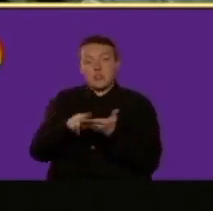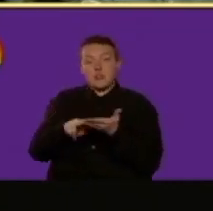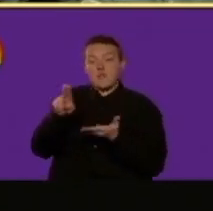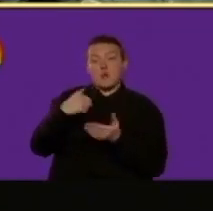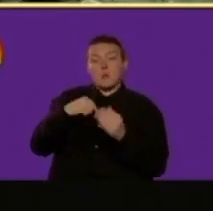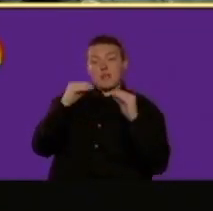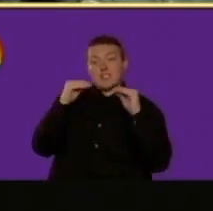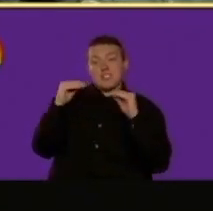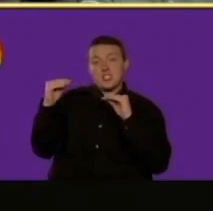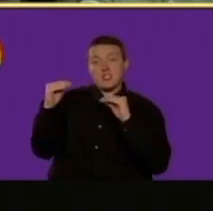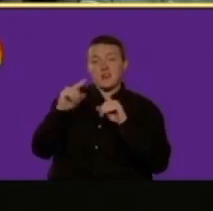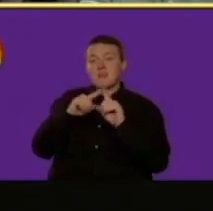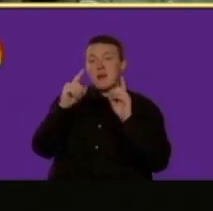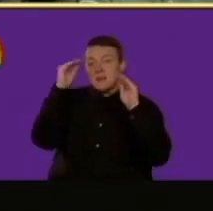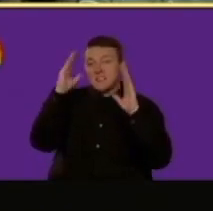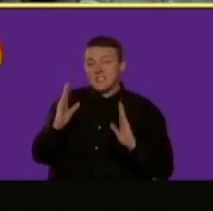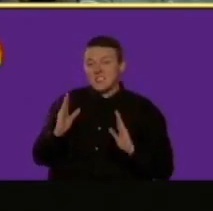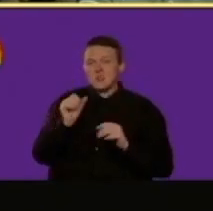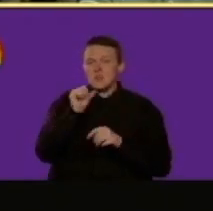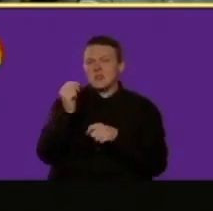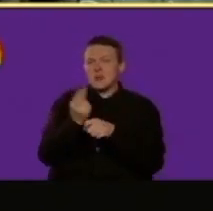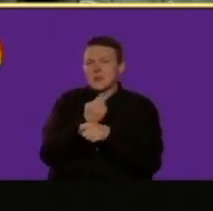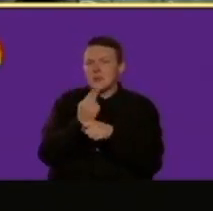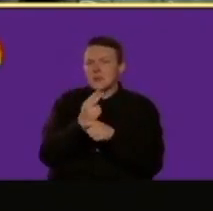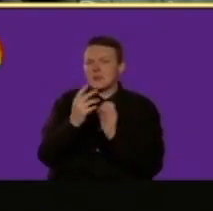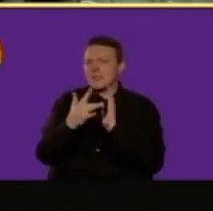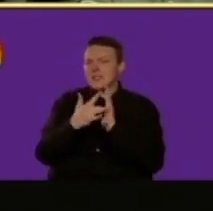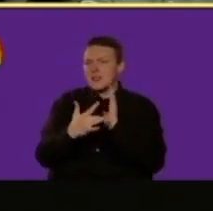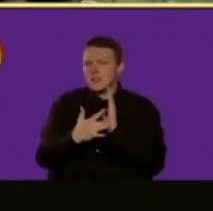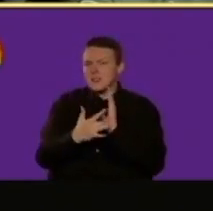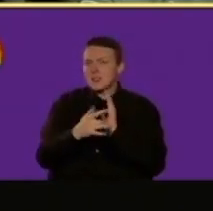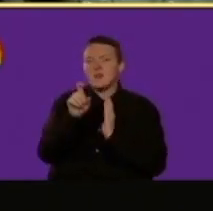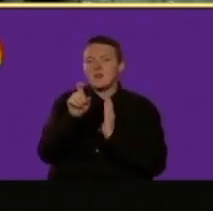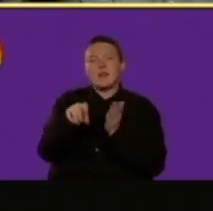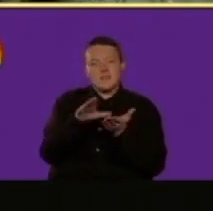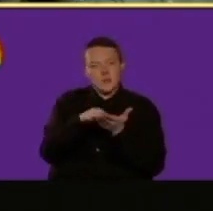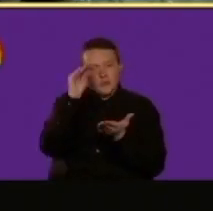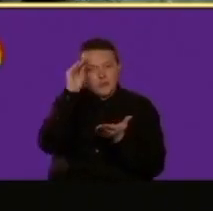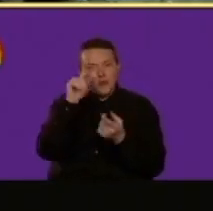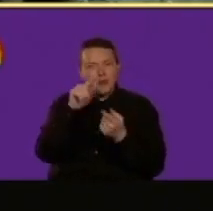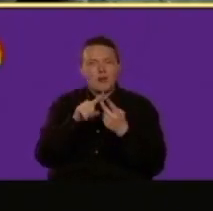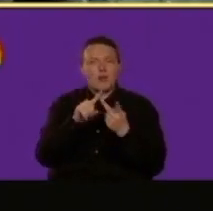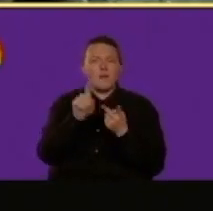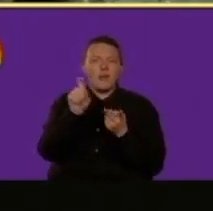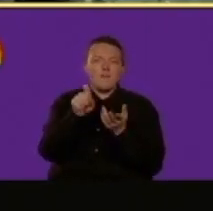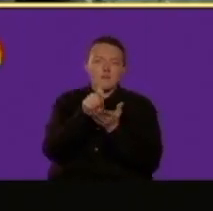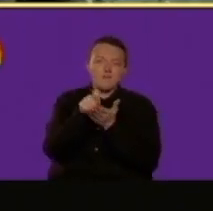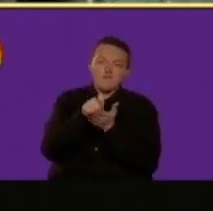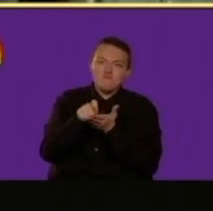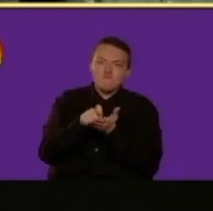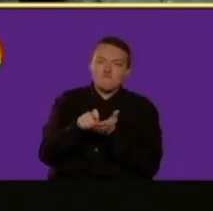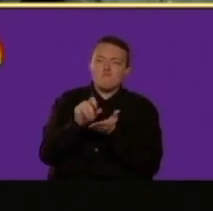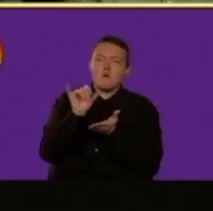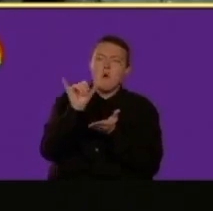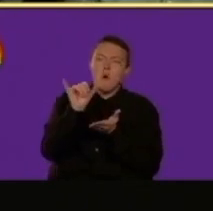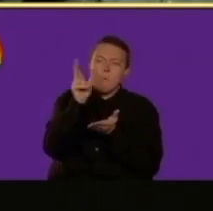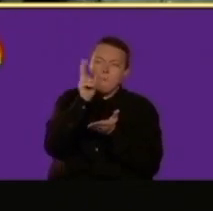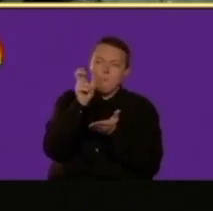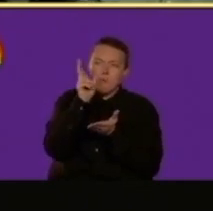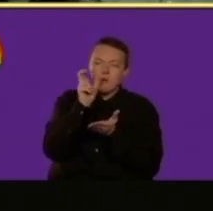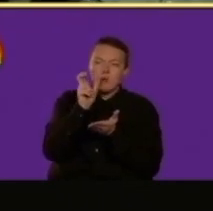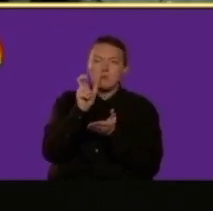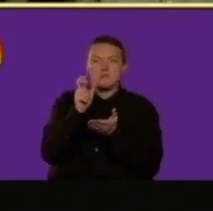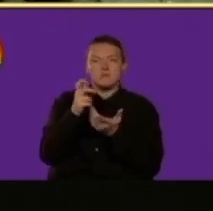sponsor solidarity. So those schools with the high resources among the projects, they create